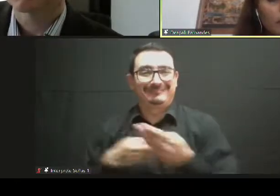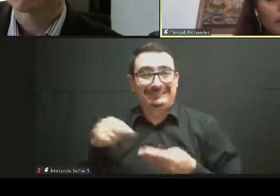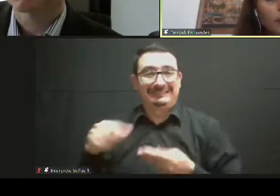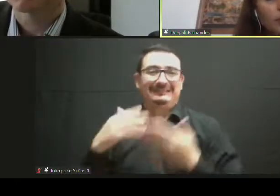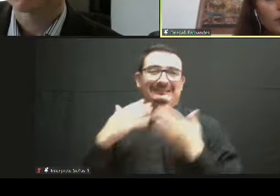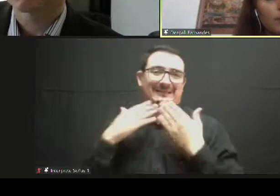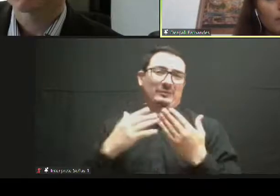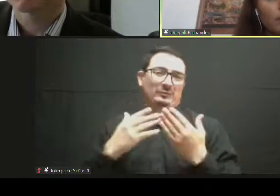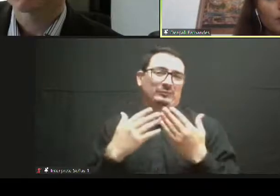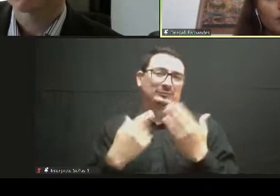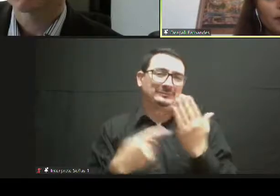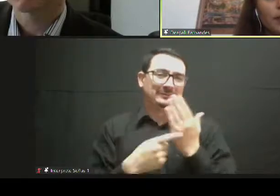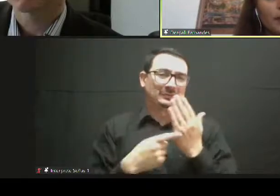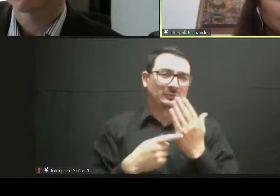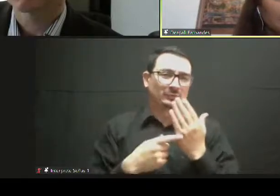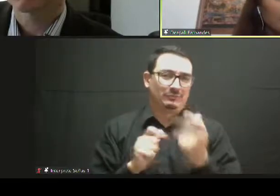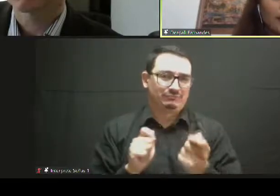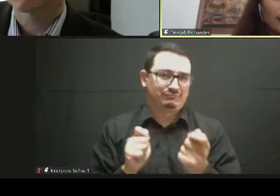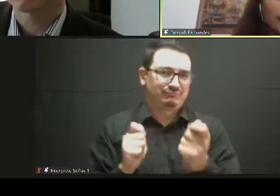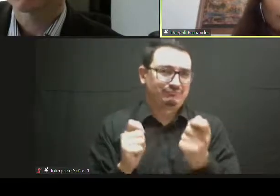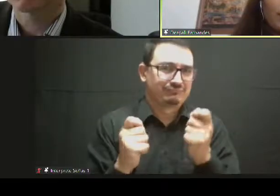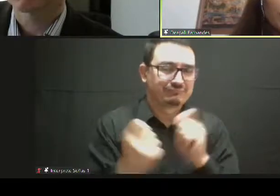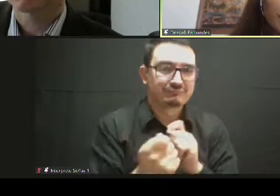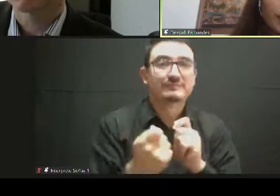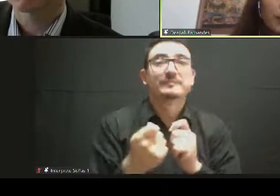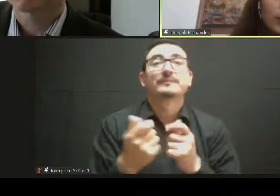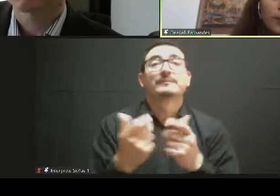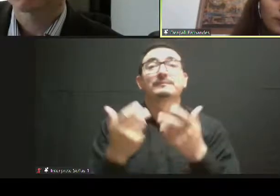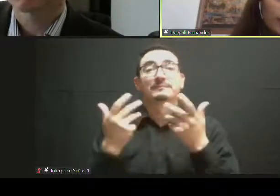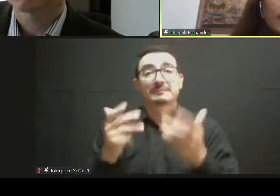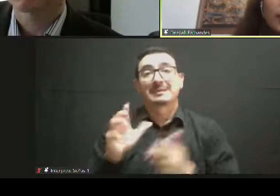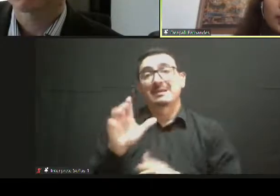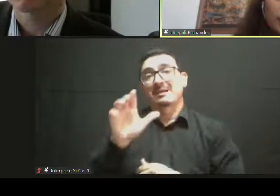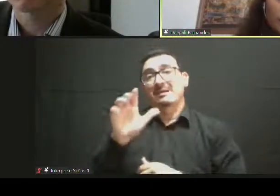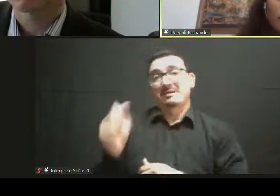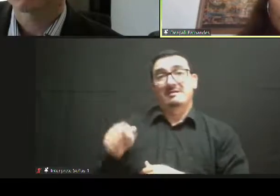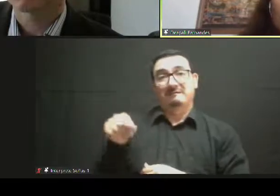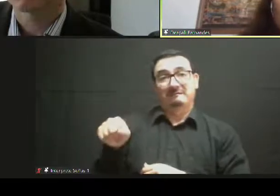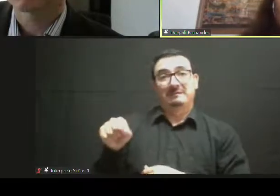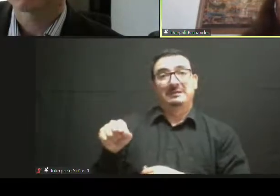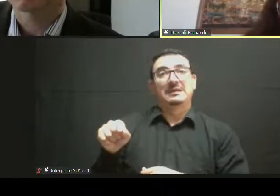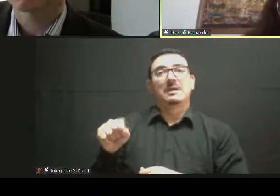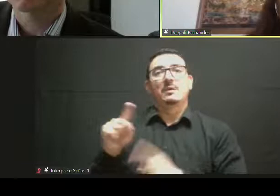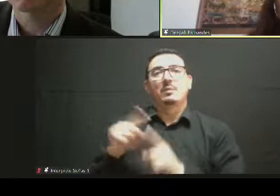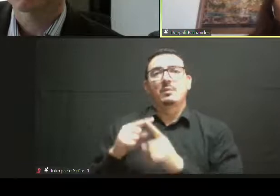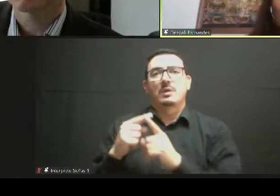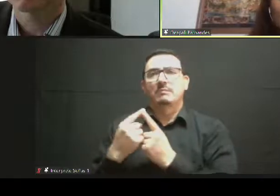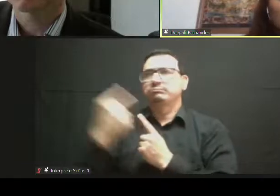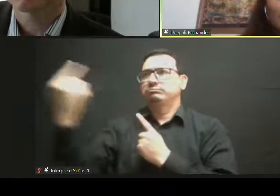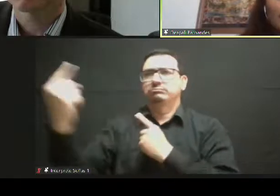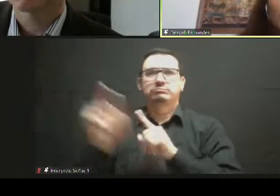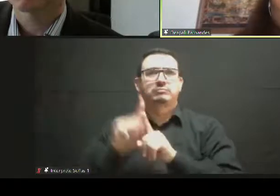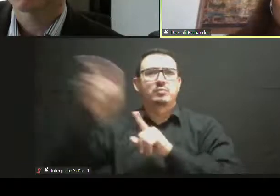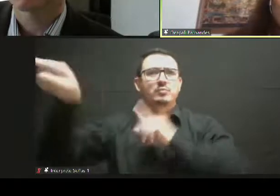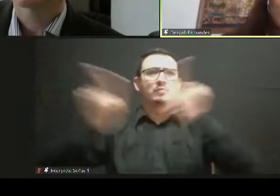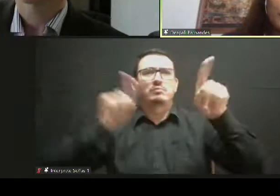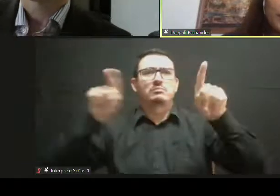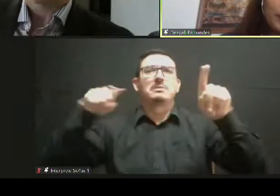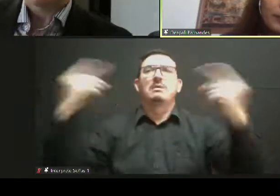skills contributions, for a range of different areas, whether physically or even virtually. I'll stop here. Thank you so